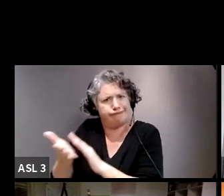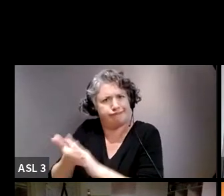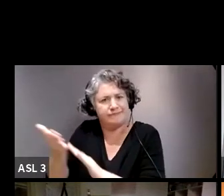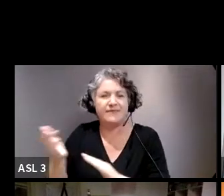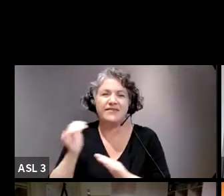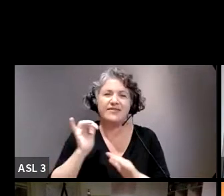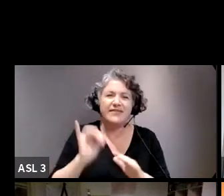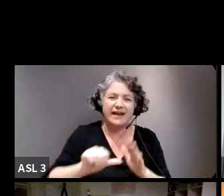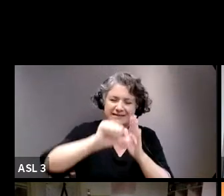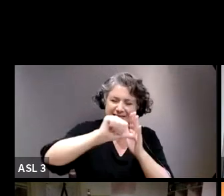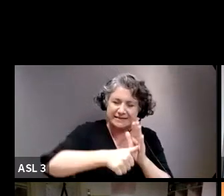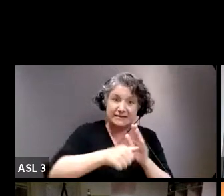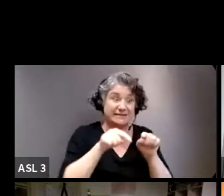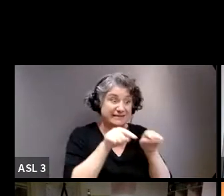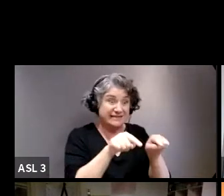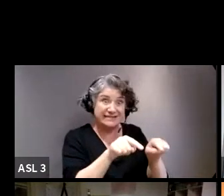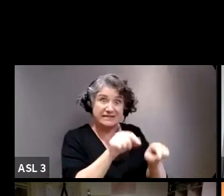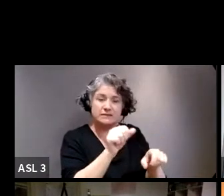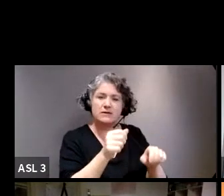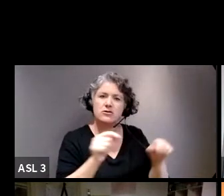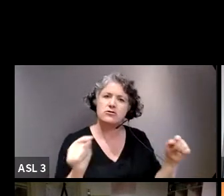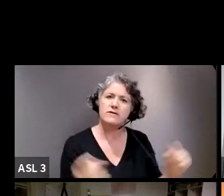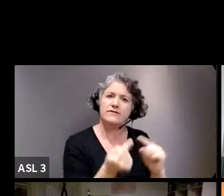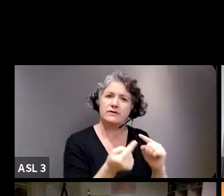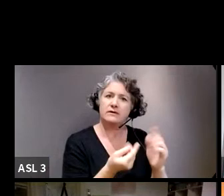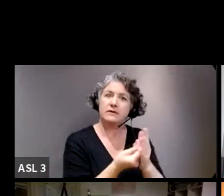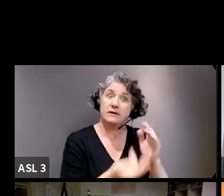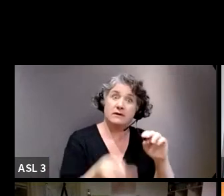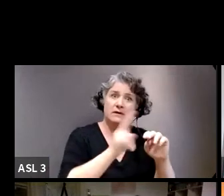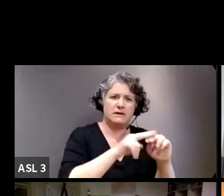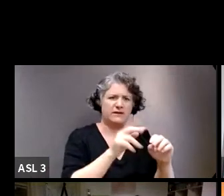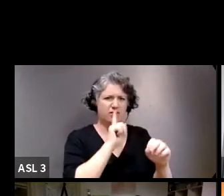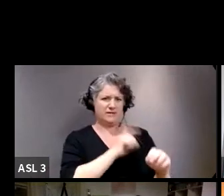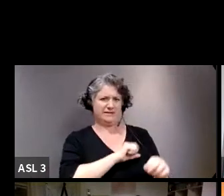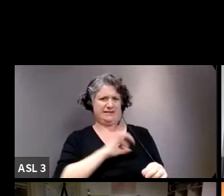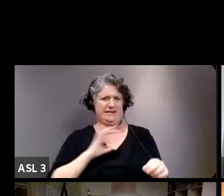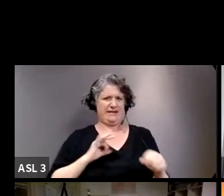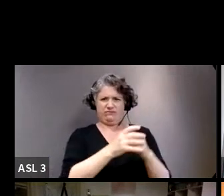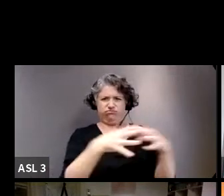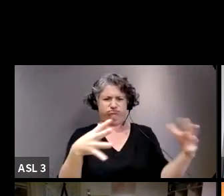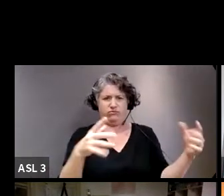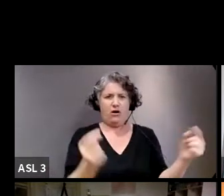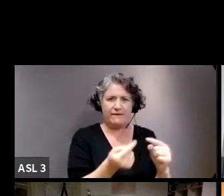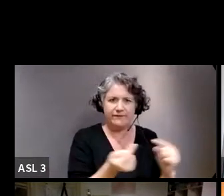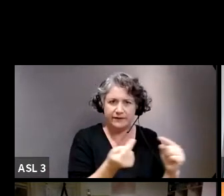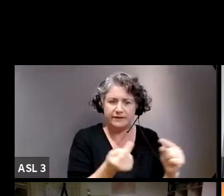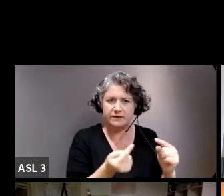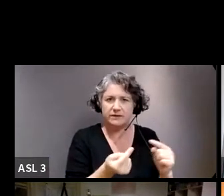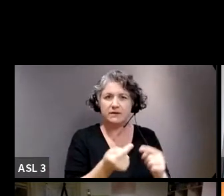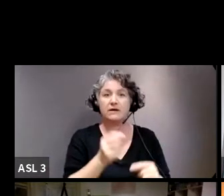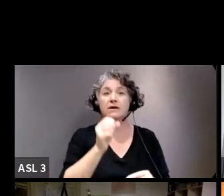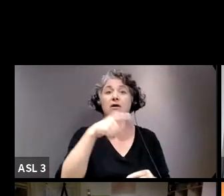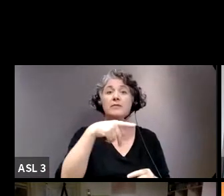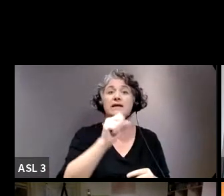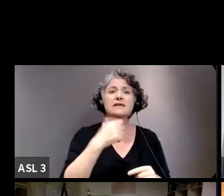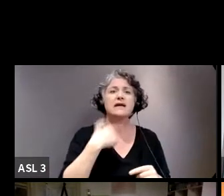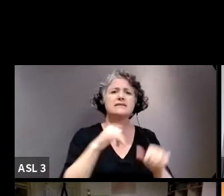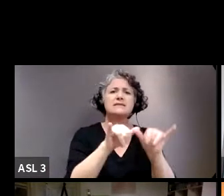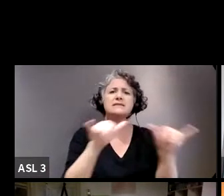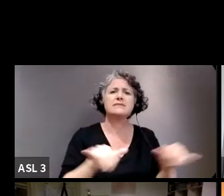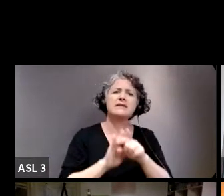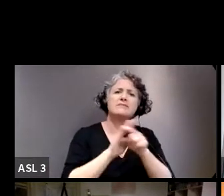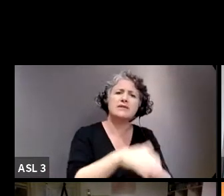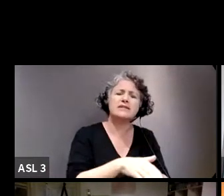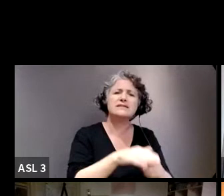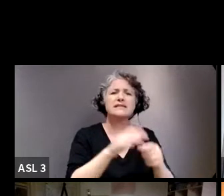highlighting is harmful the board has acknowledged the need to address systemic issues within the ops systemic